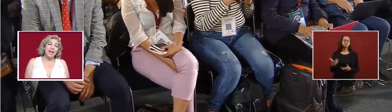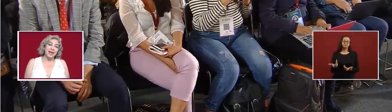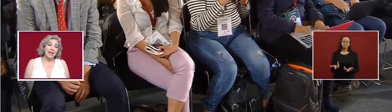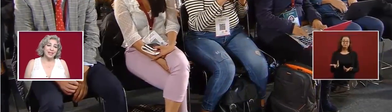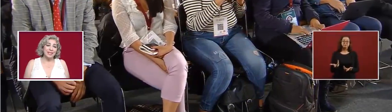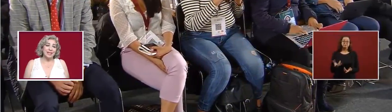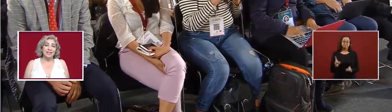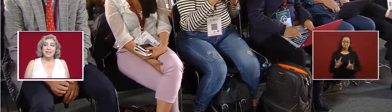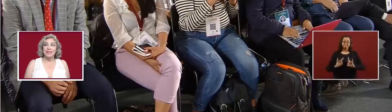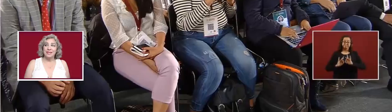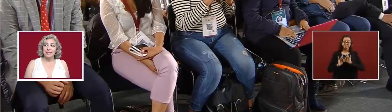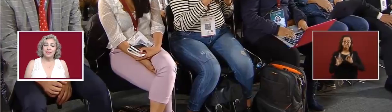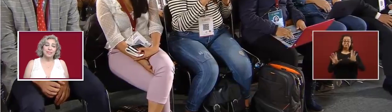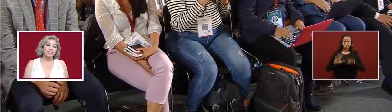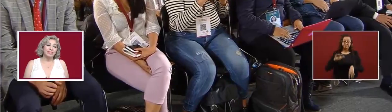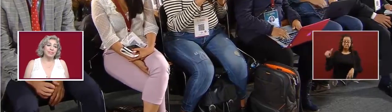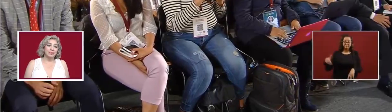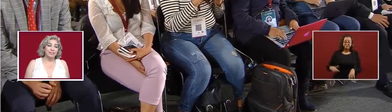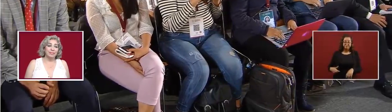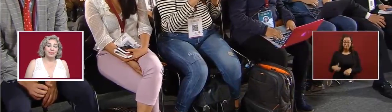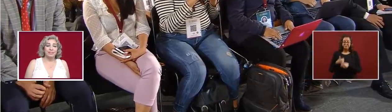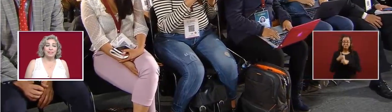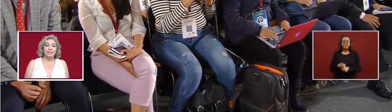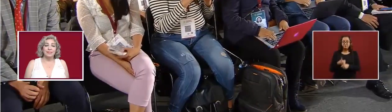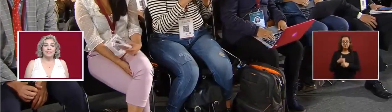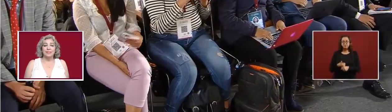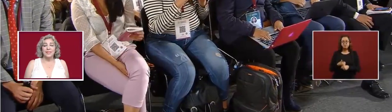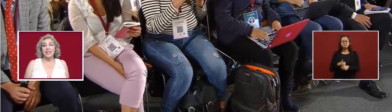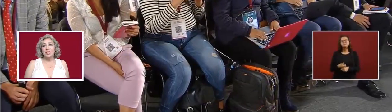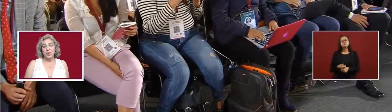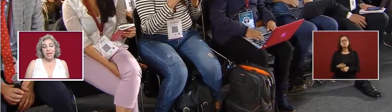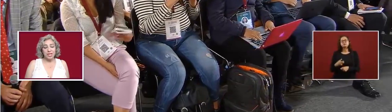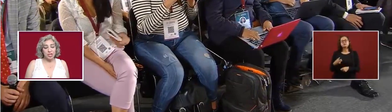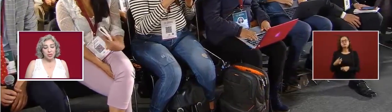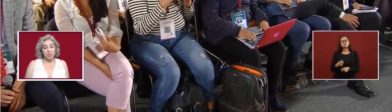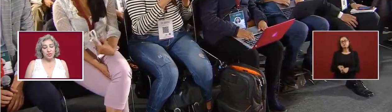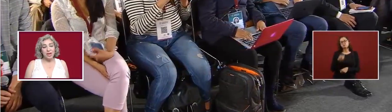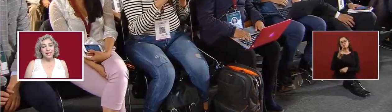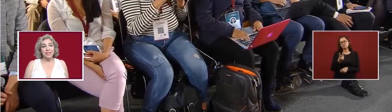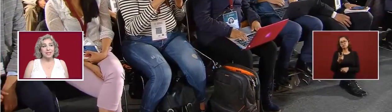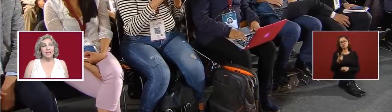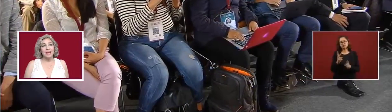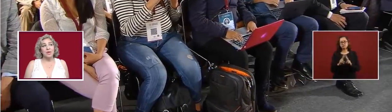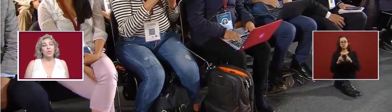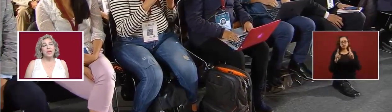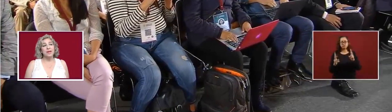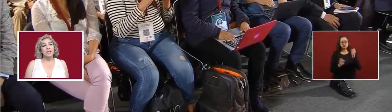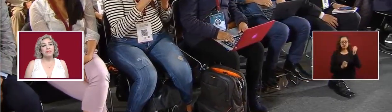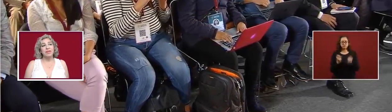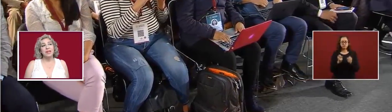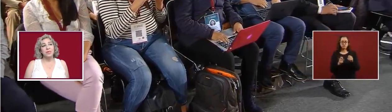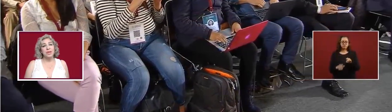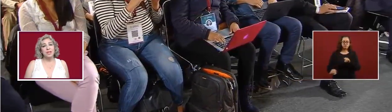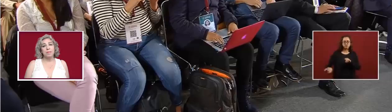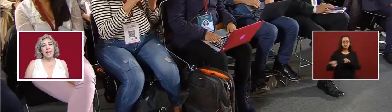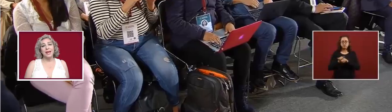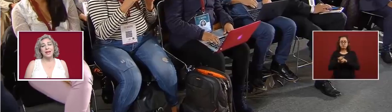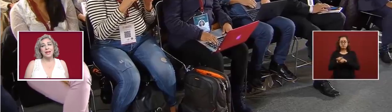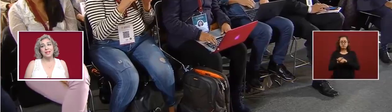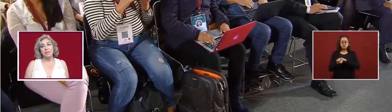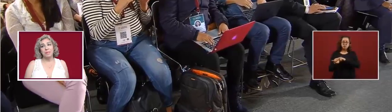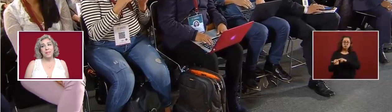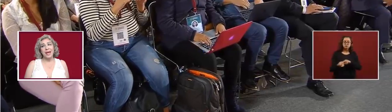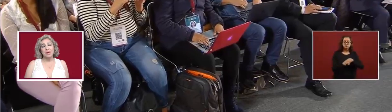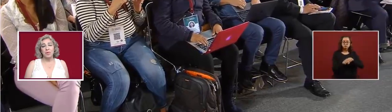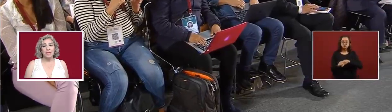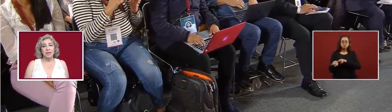And he had an accident, because we had two trucks, one in the front and one in the back